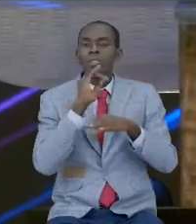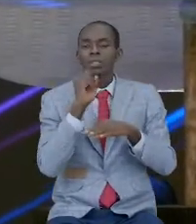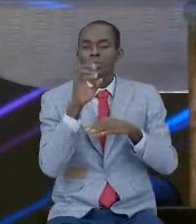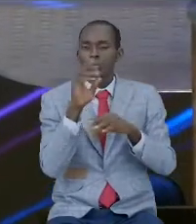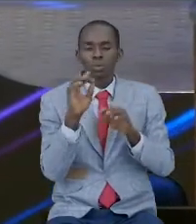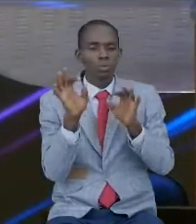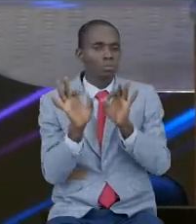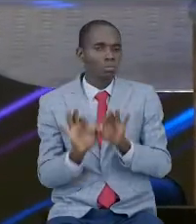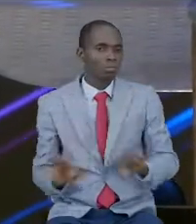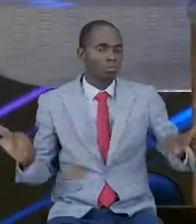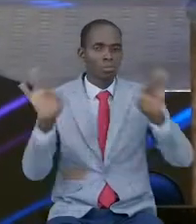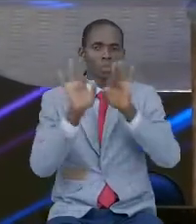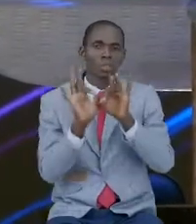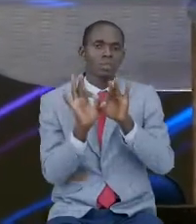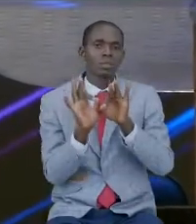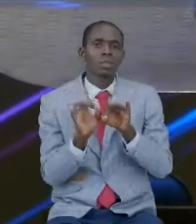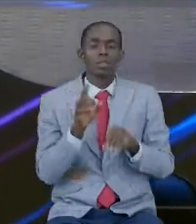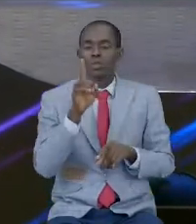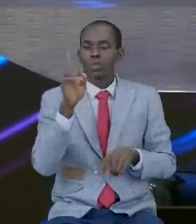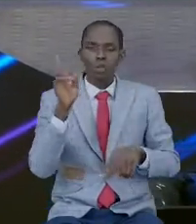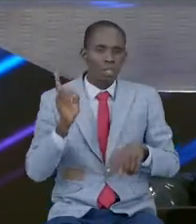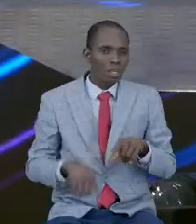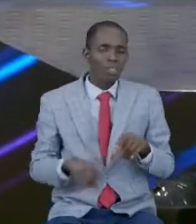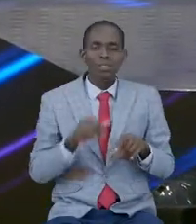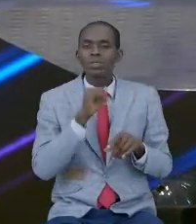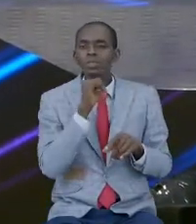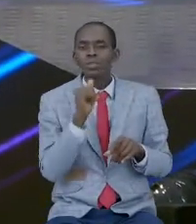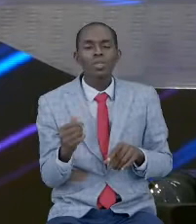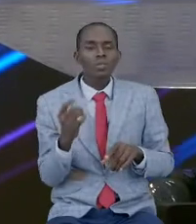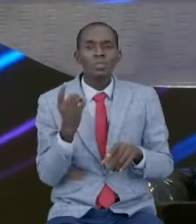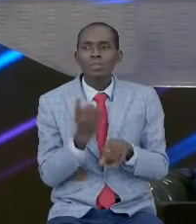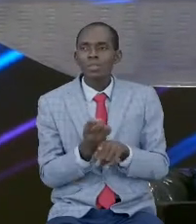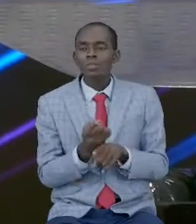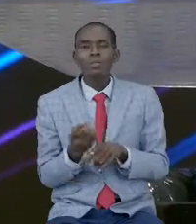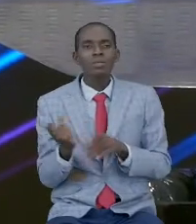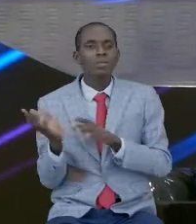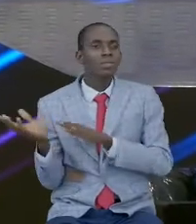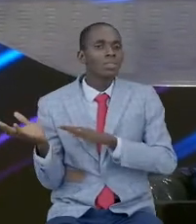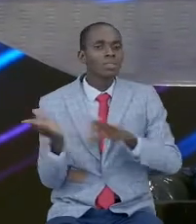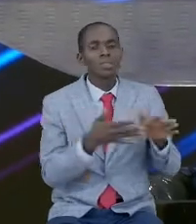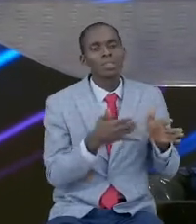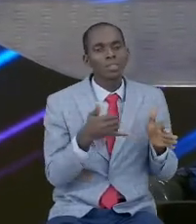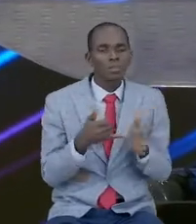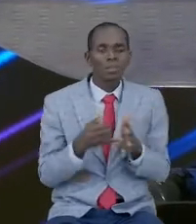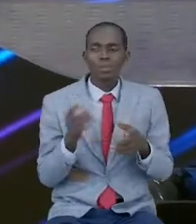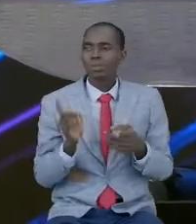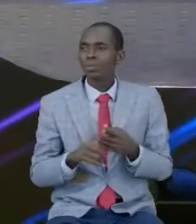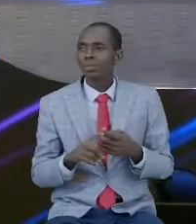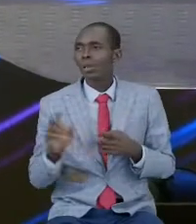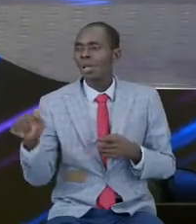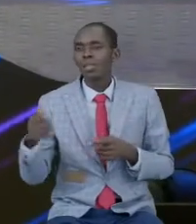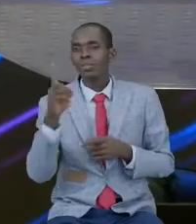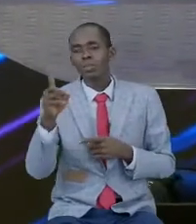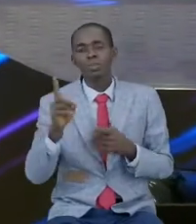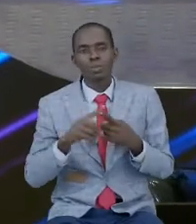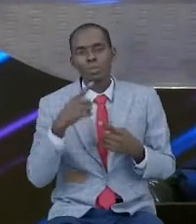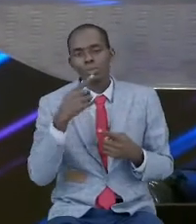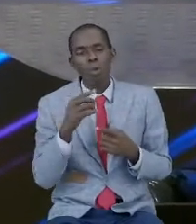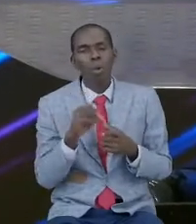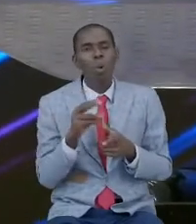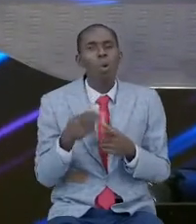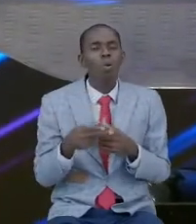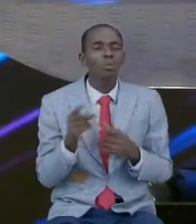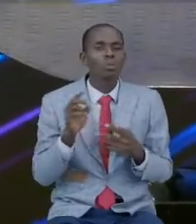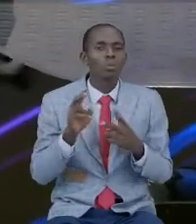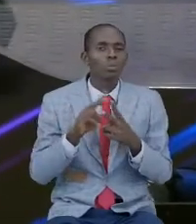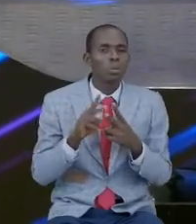important. You cannot leave it to hearsay. You cannot leave it to I feel.